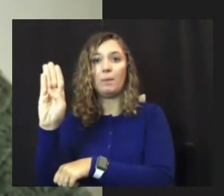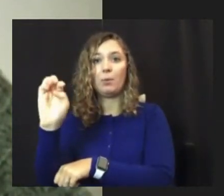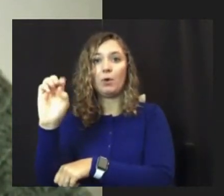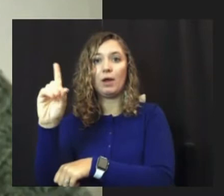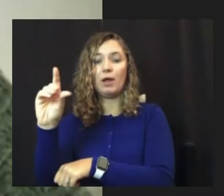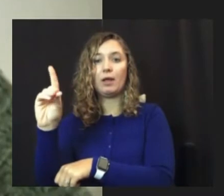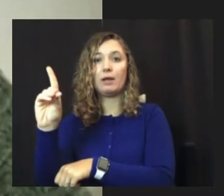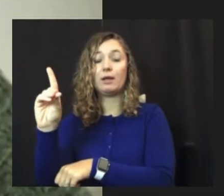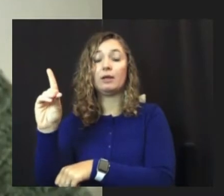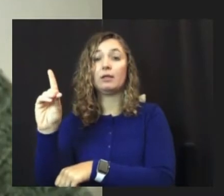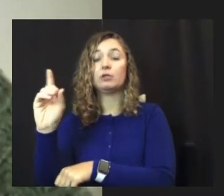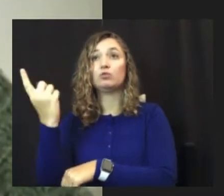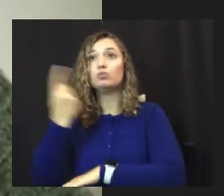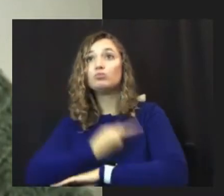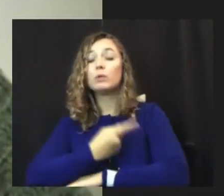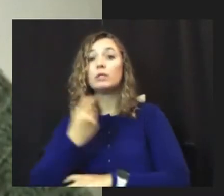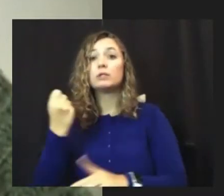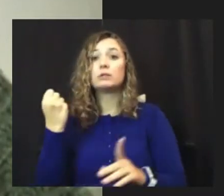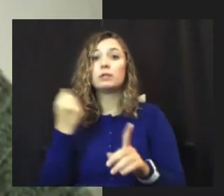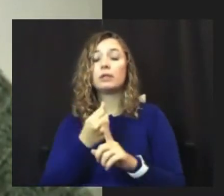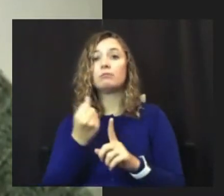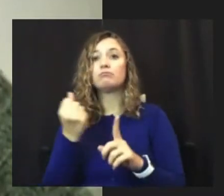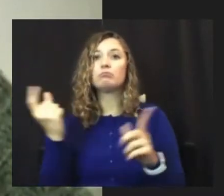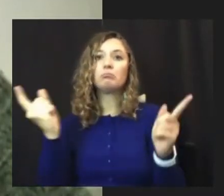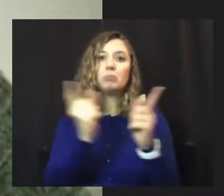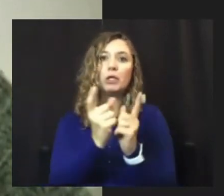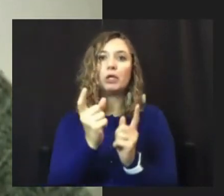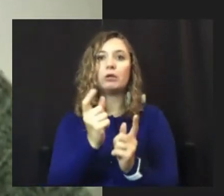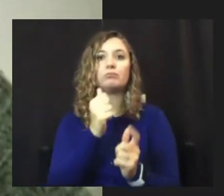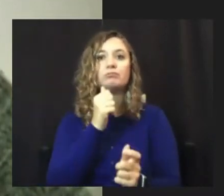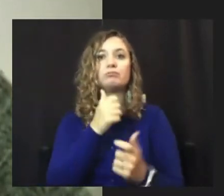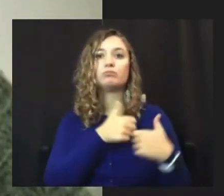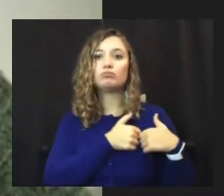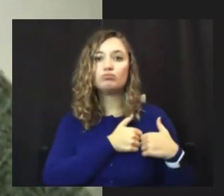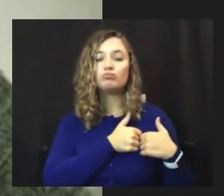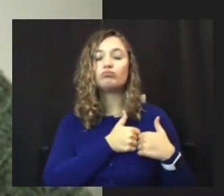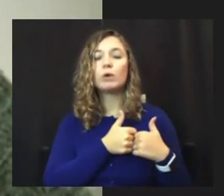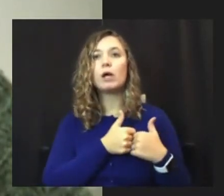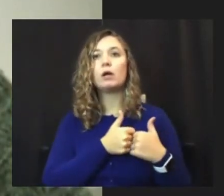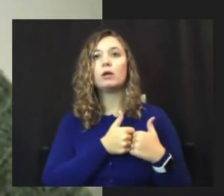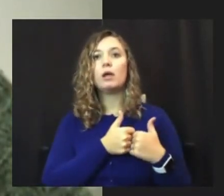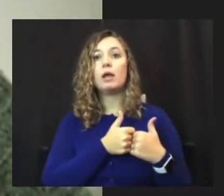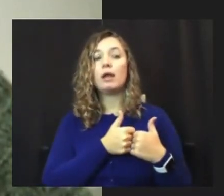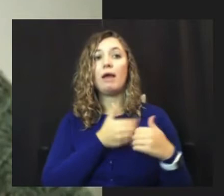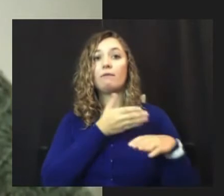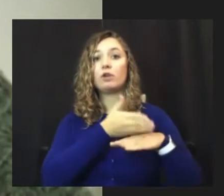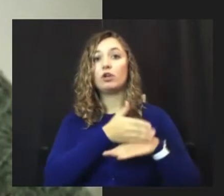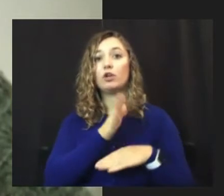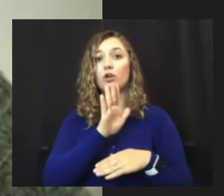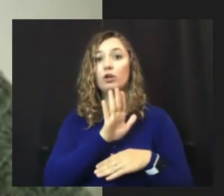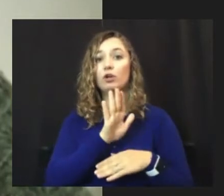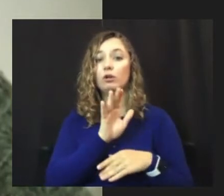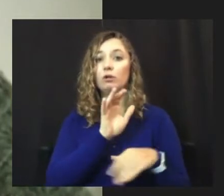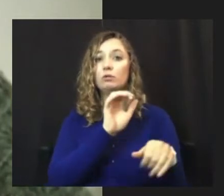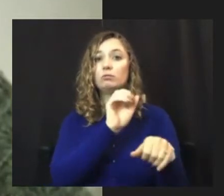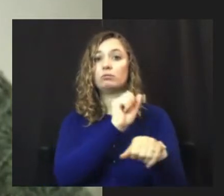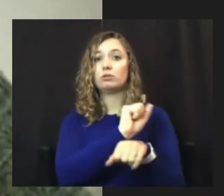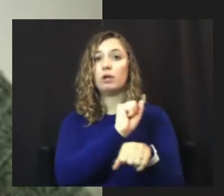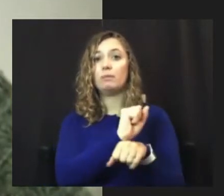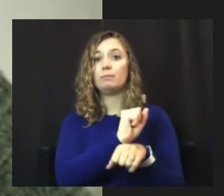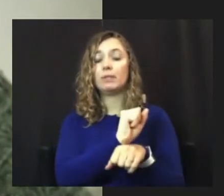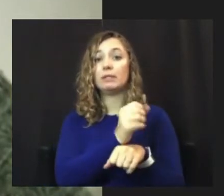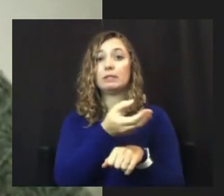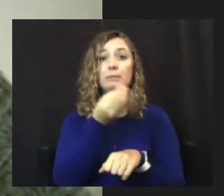to meet his girlfriend at the time after her shift and just have some pastries and go